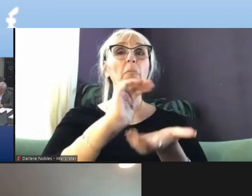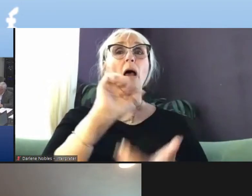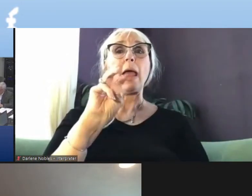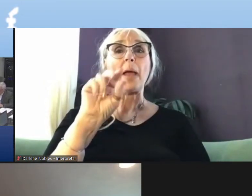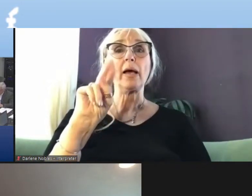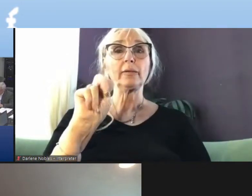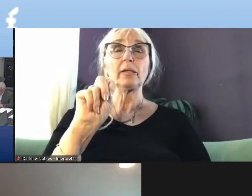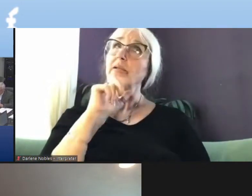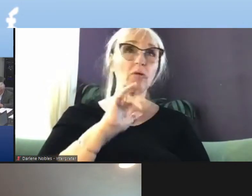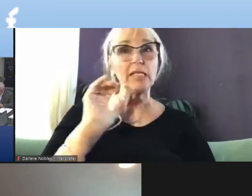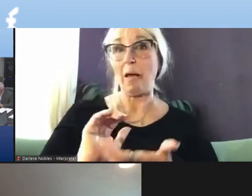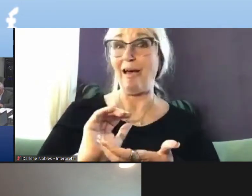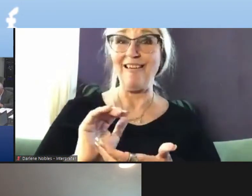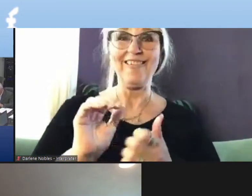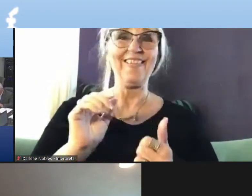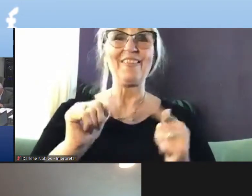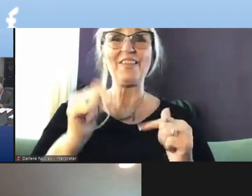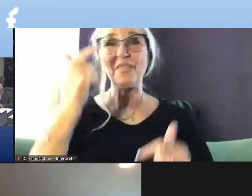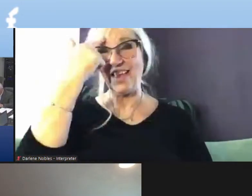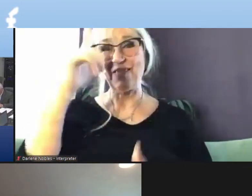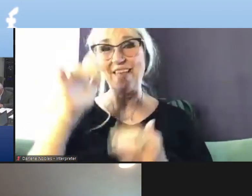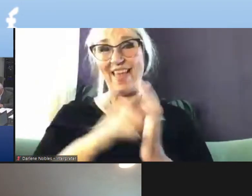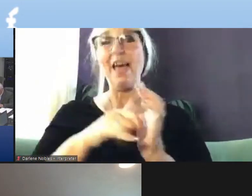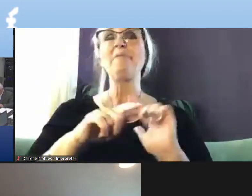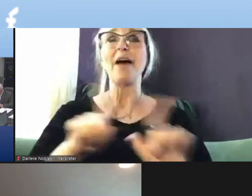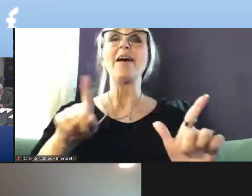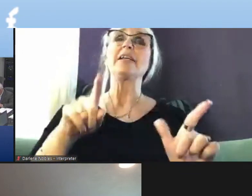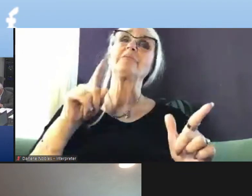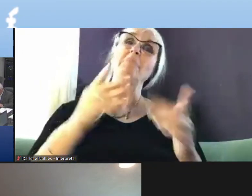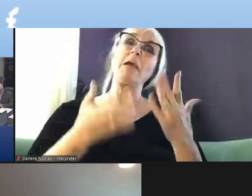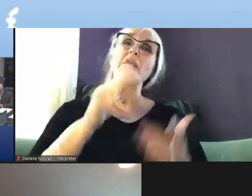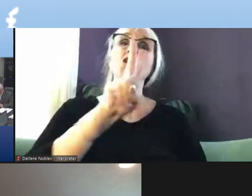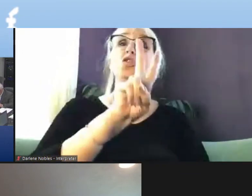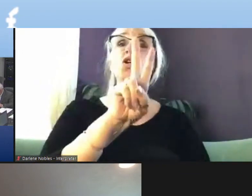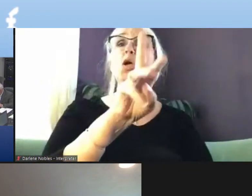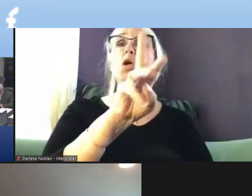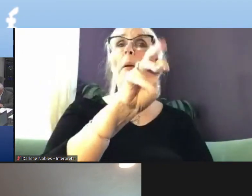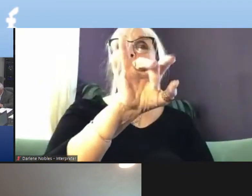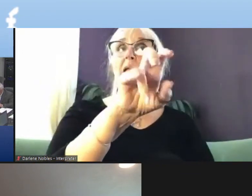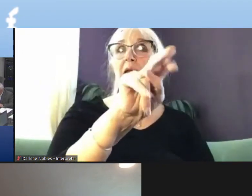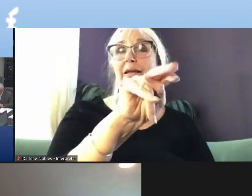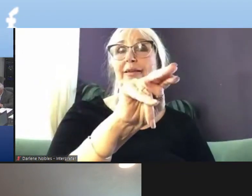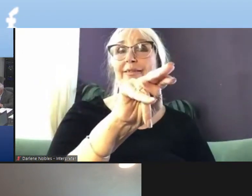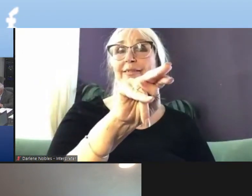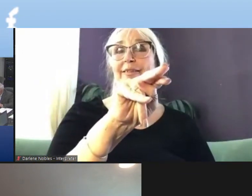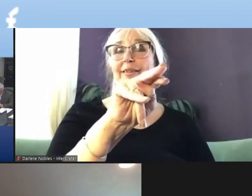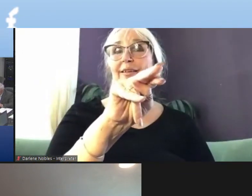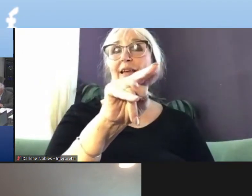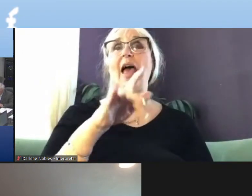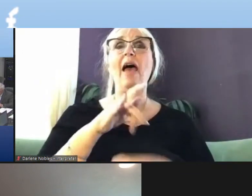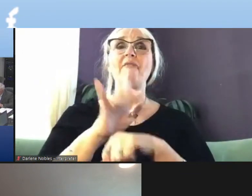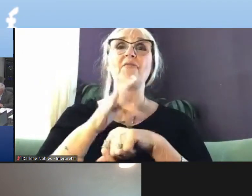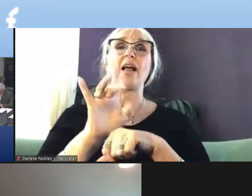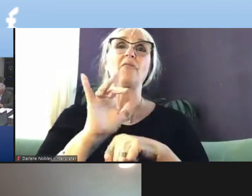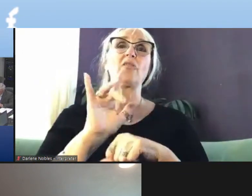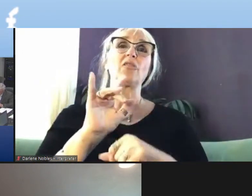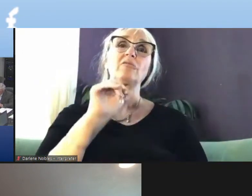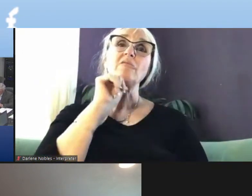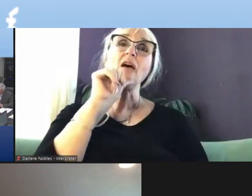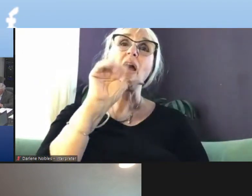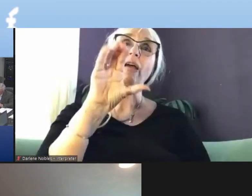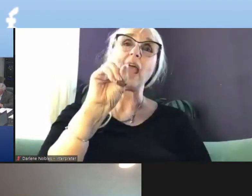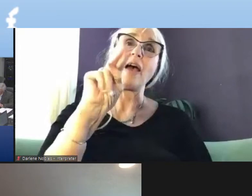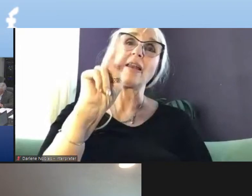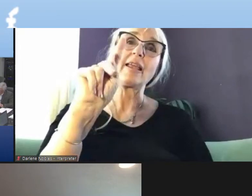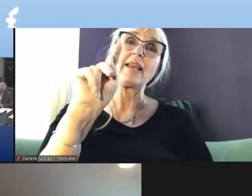our needs, but to start out with like $2 million that's available for eligible non-county projects